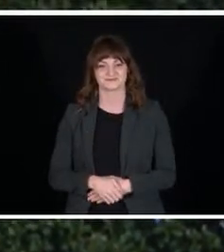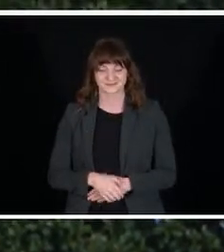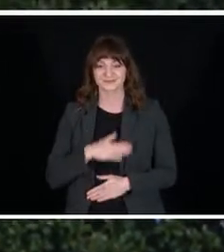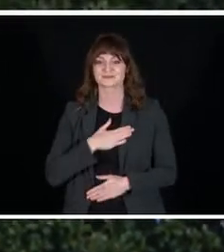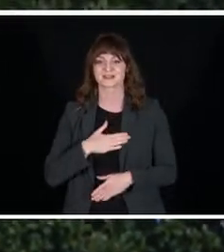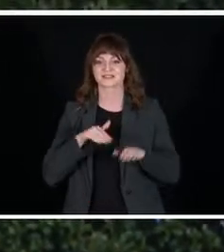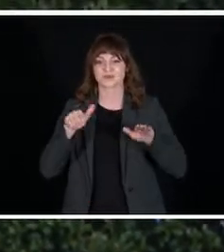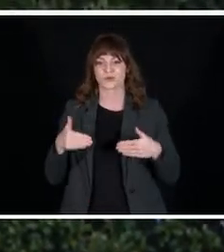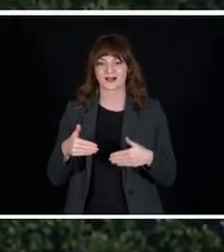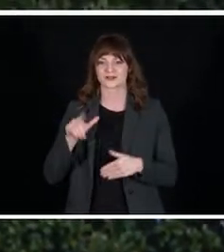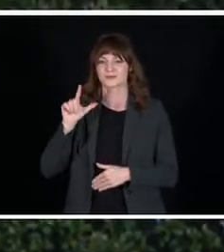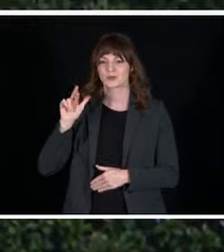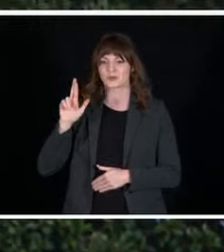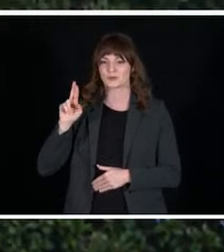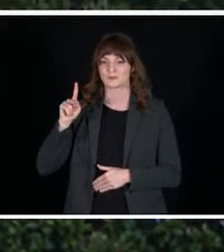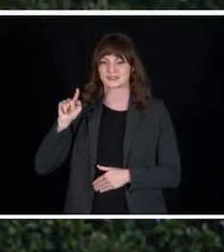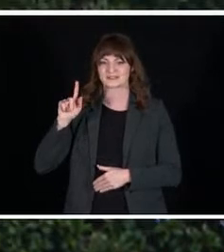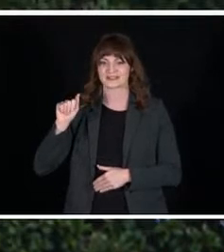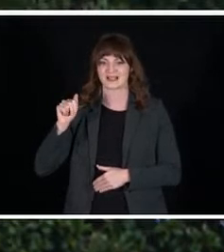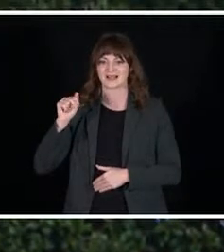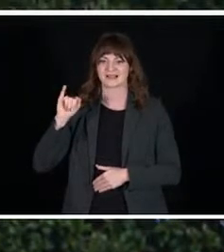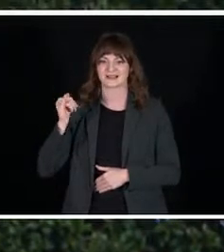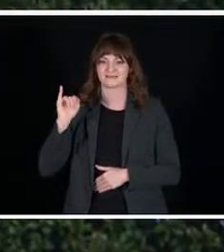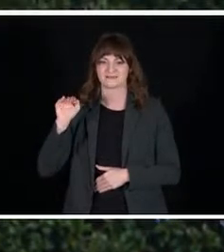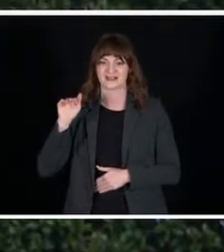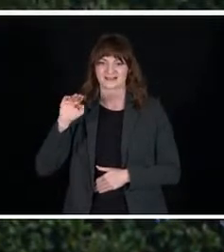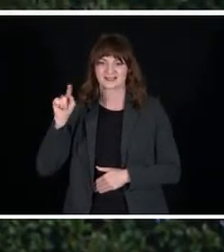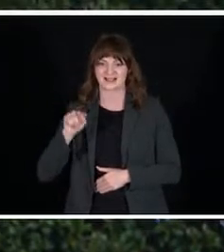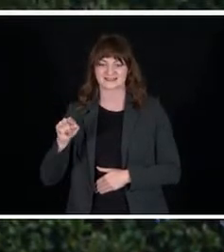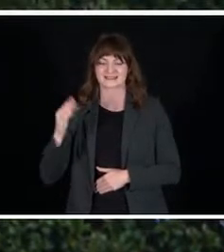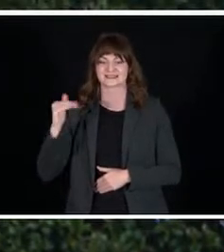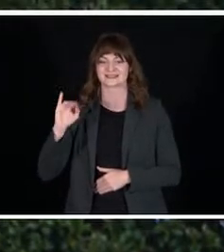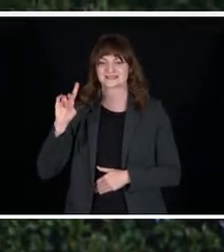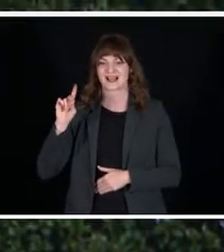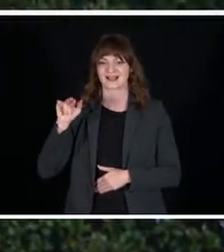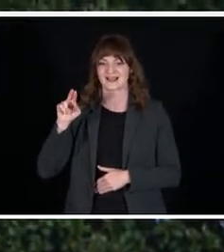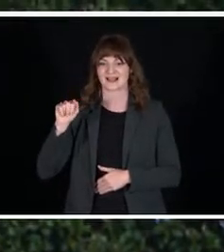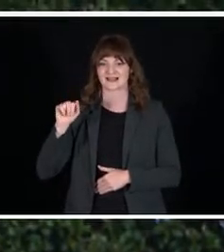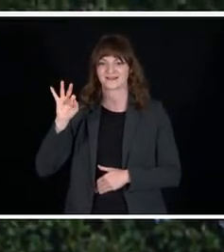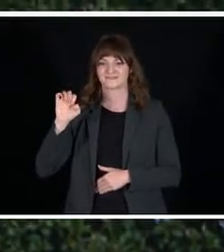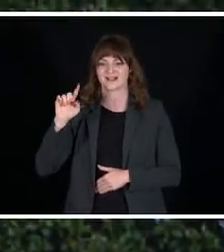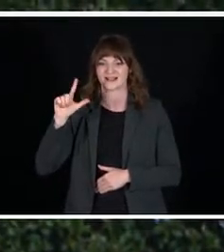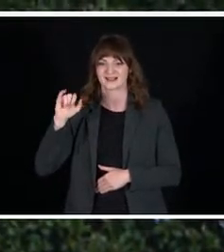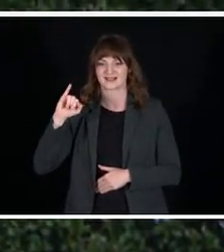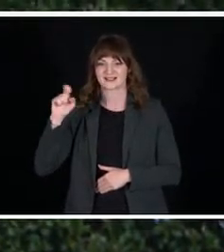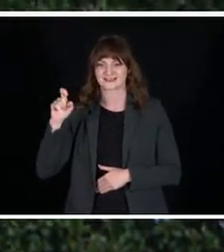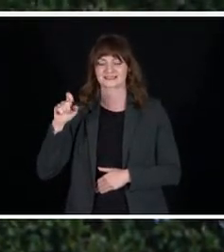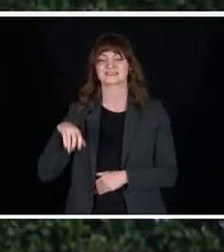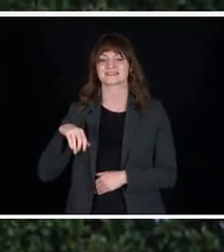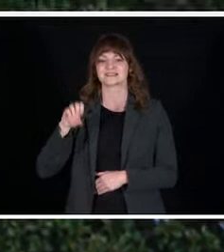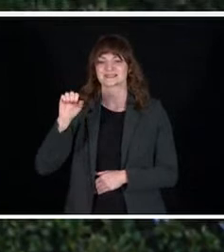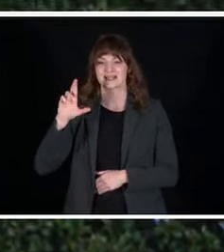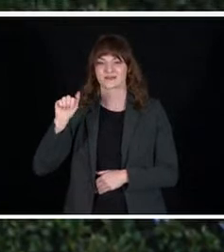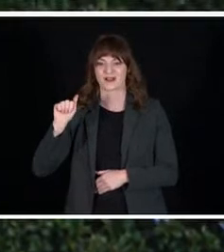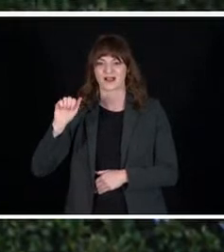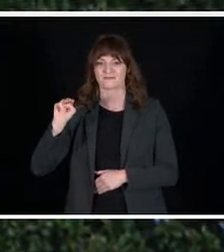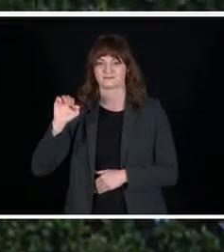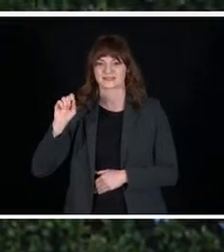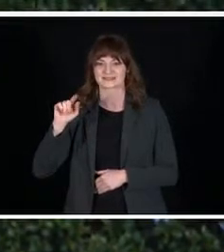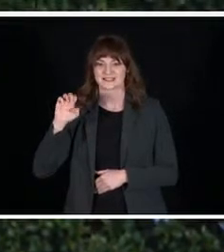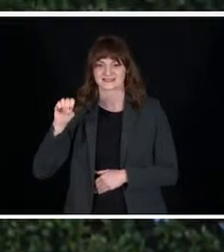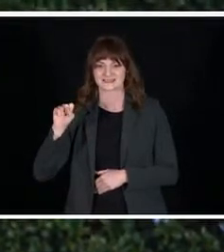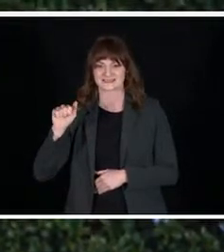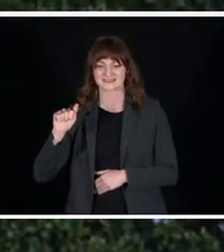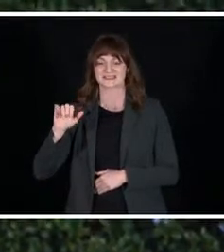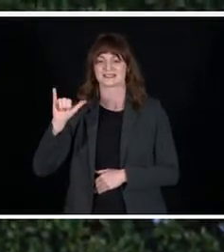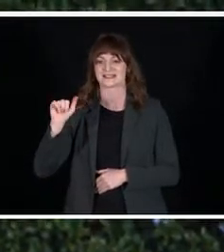Please welcome Lupita Jimenez, Diana Felix, Sarah Mestas, Yadira